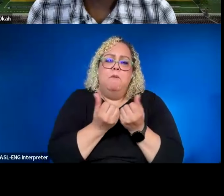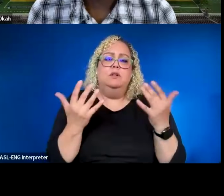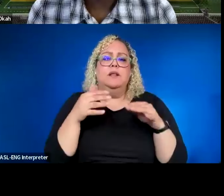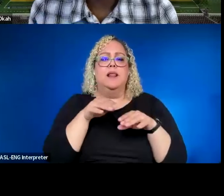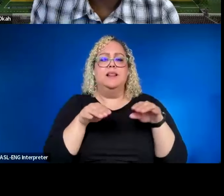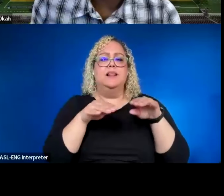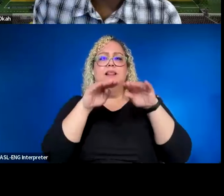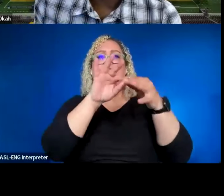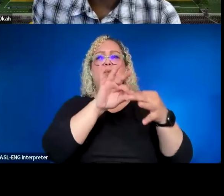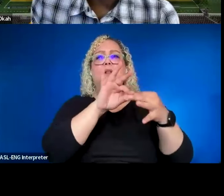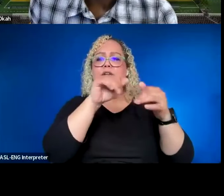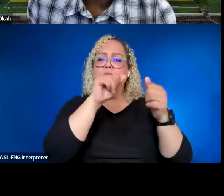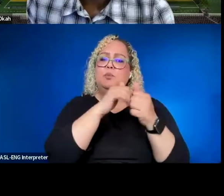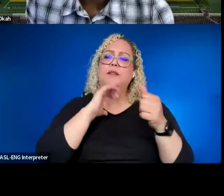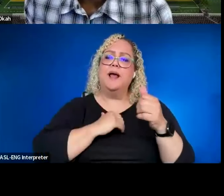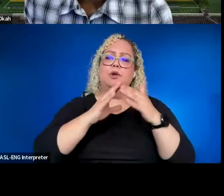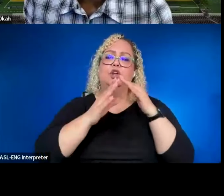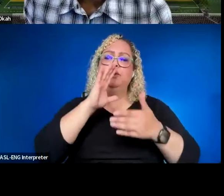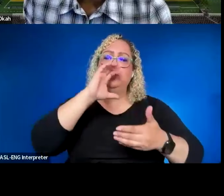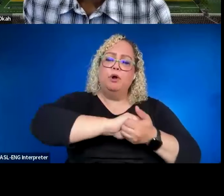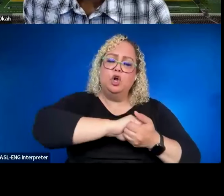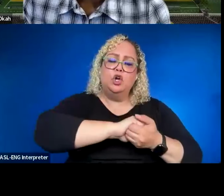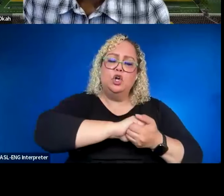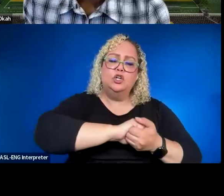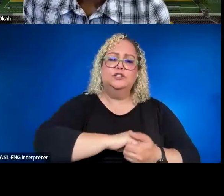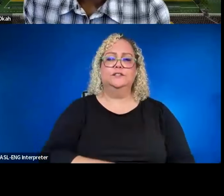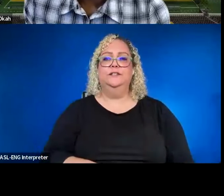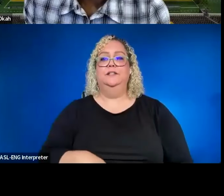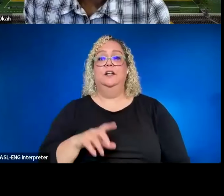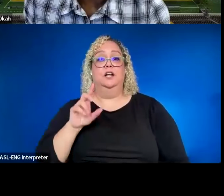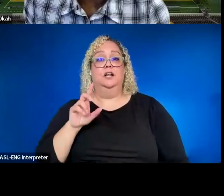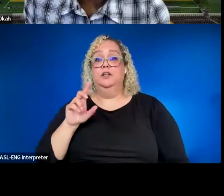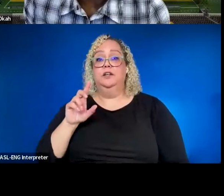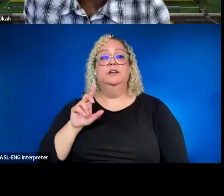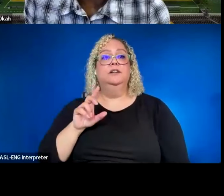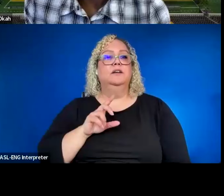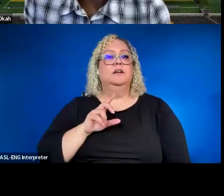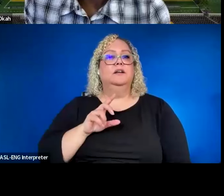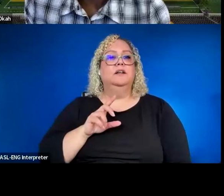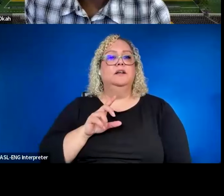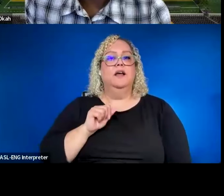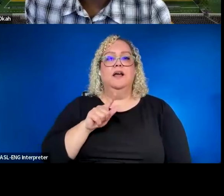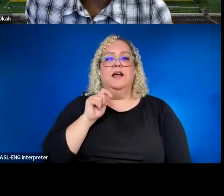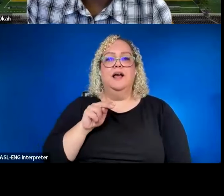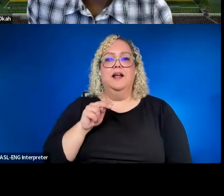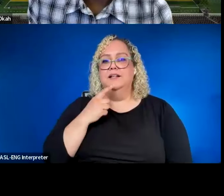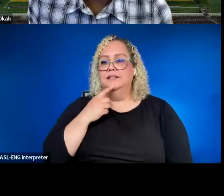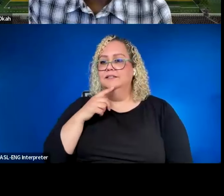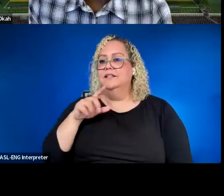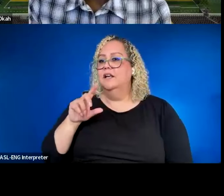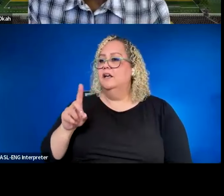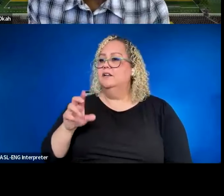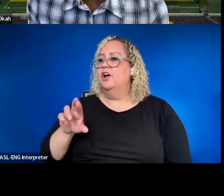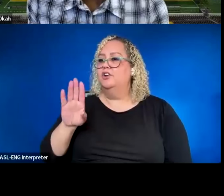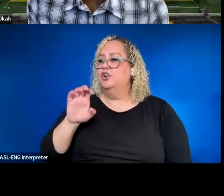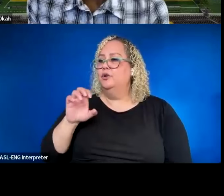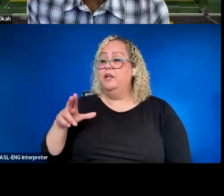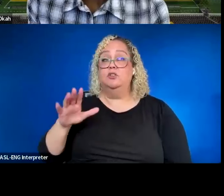Dr. Beech. Now, I think we need to take a moment to just take all that in. That was well